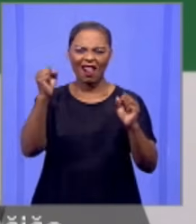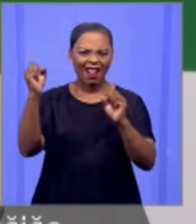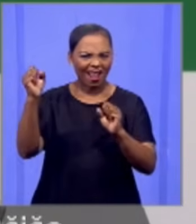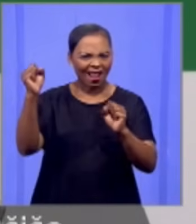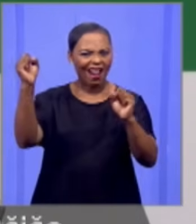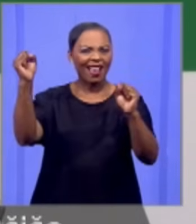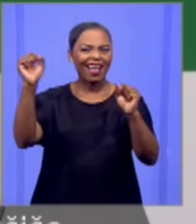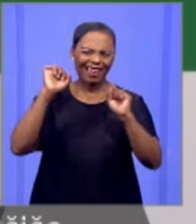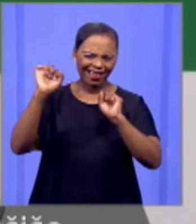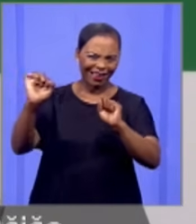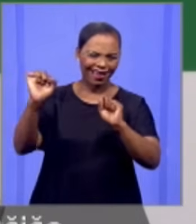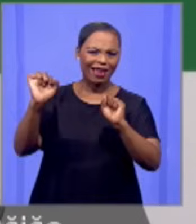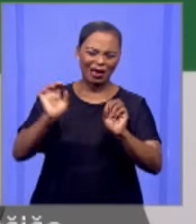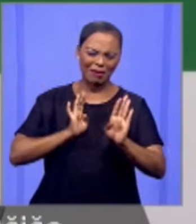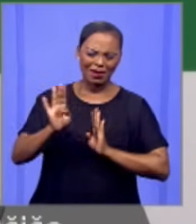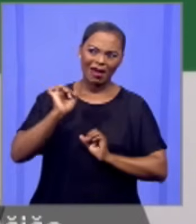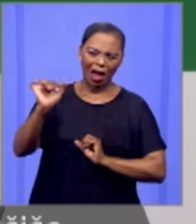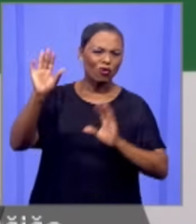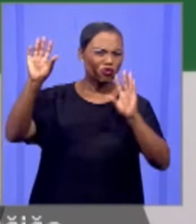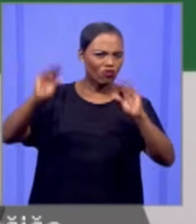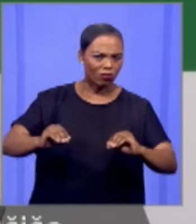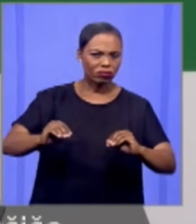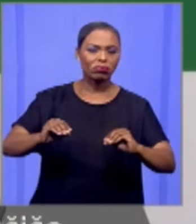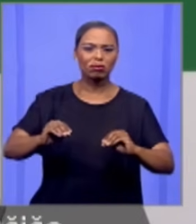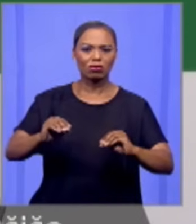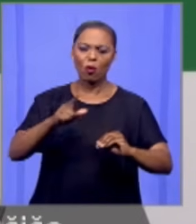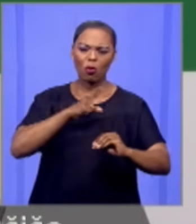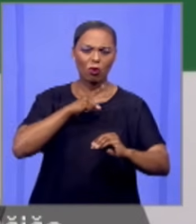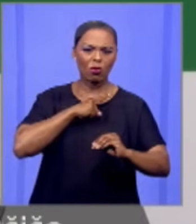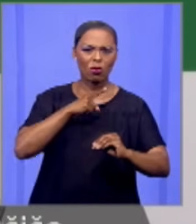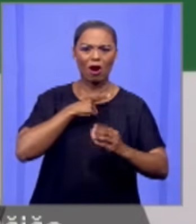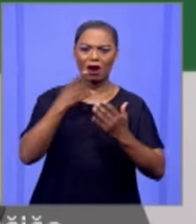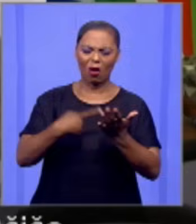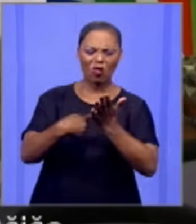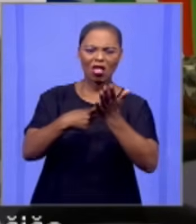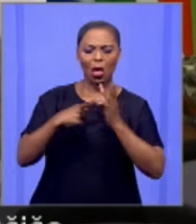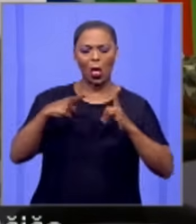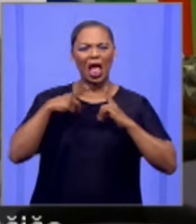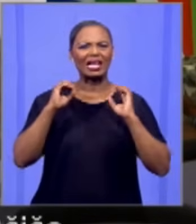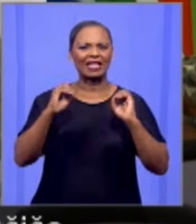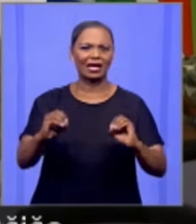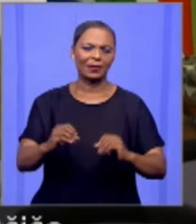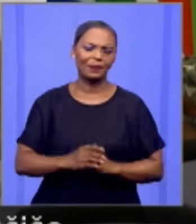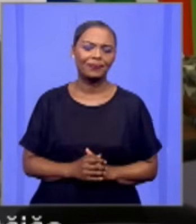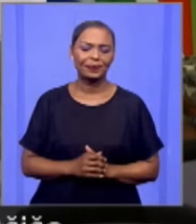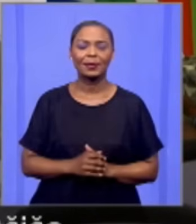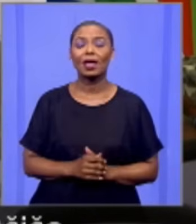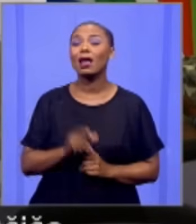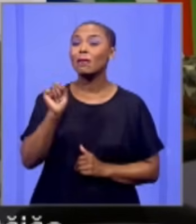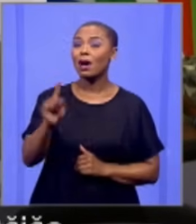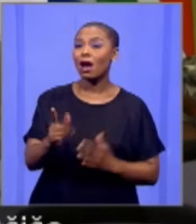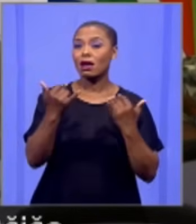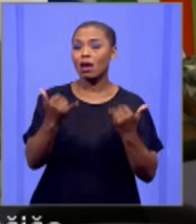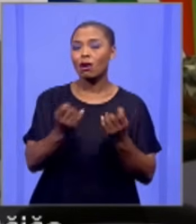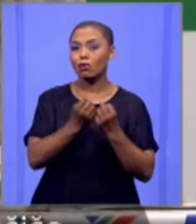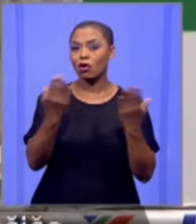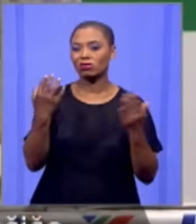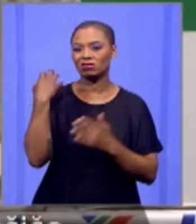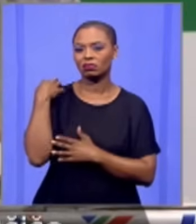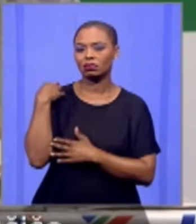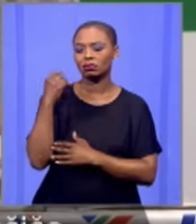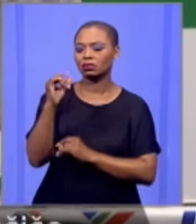making without having had any discussion go le bjalo ye ke ketelo ya mathomo ya tona ya